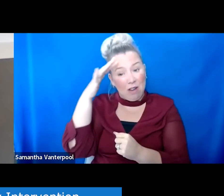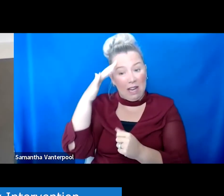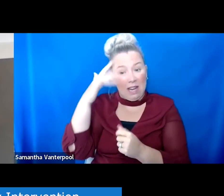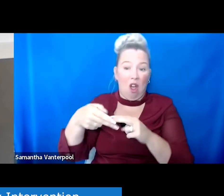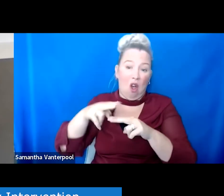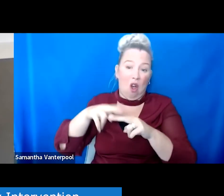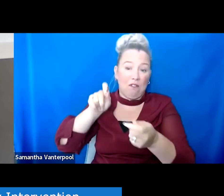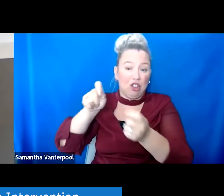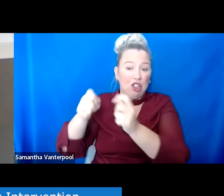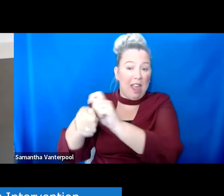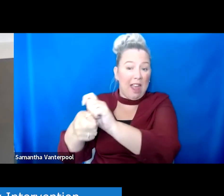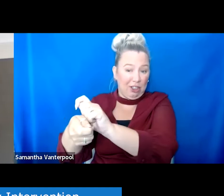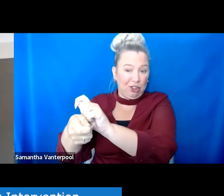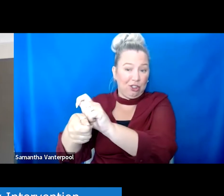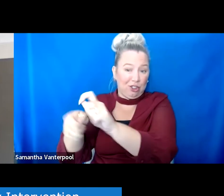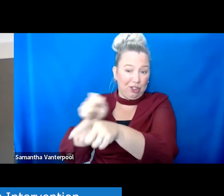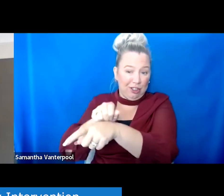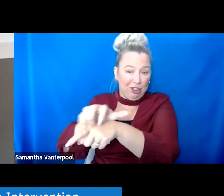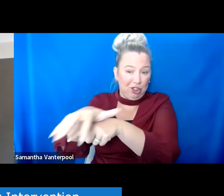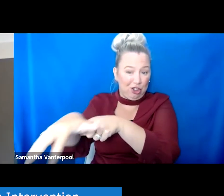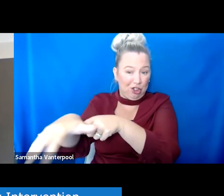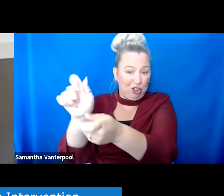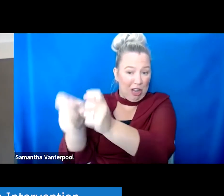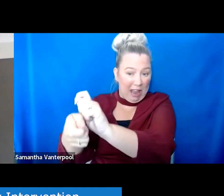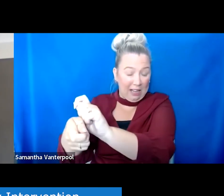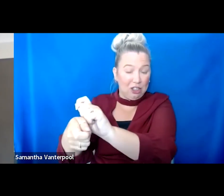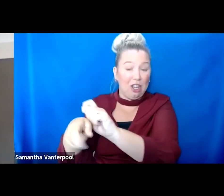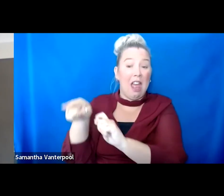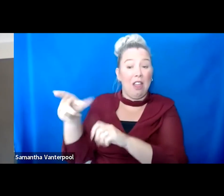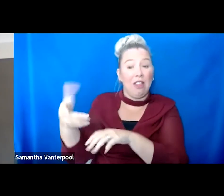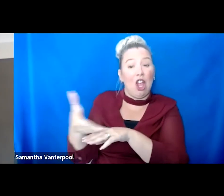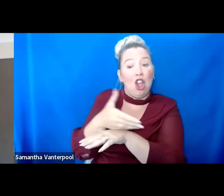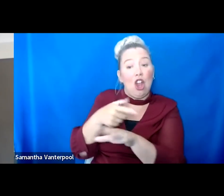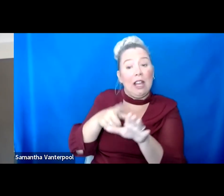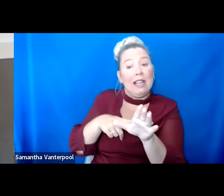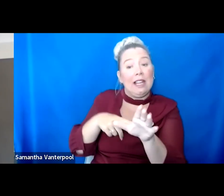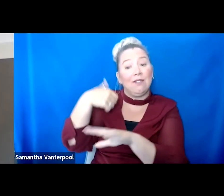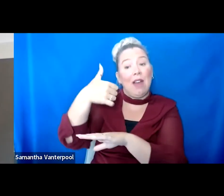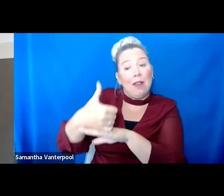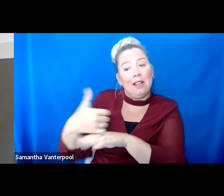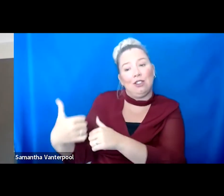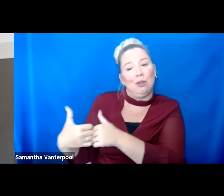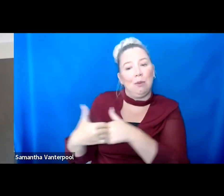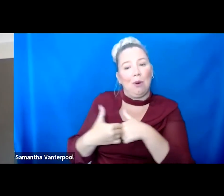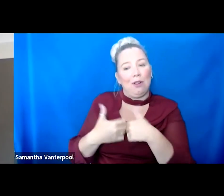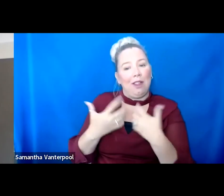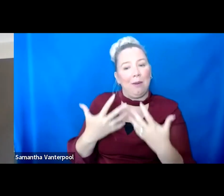Early Intervention Foundation are supporting us with. Thank you.